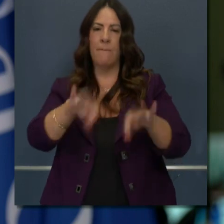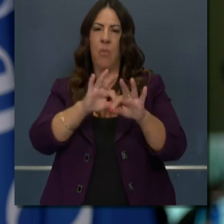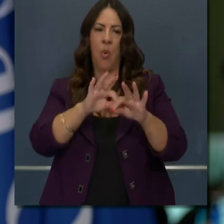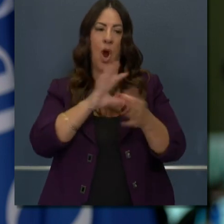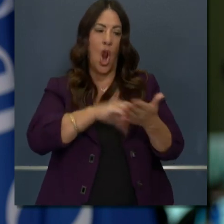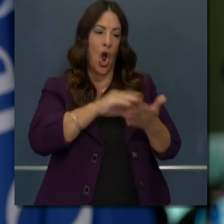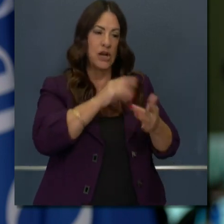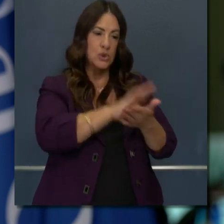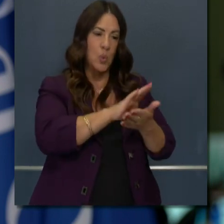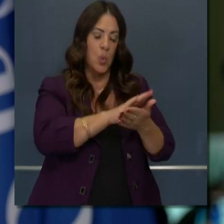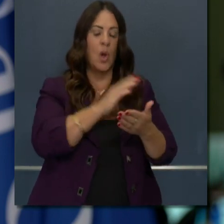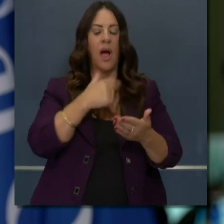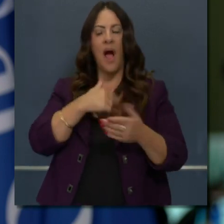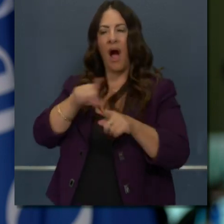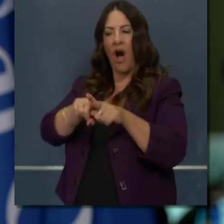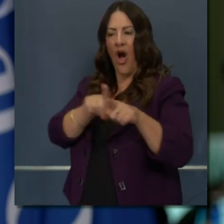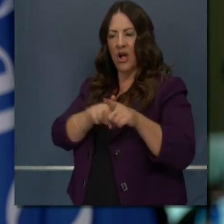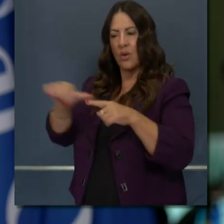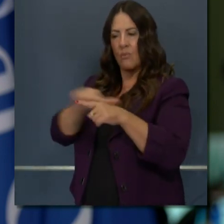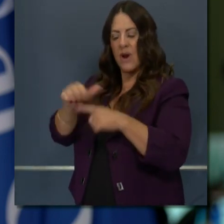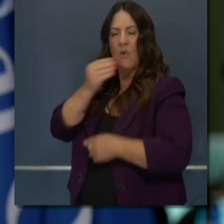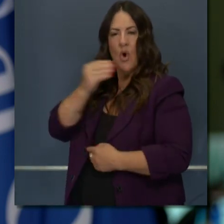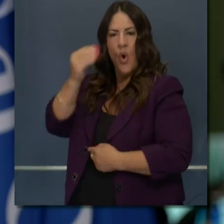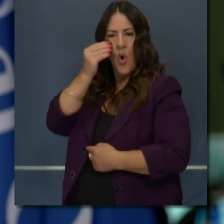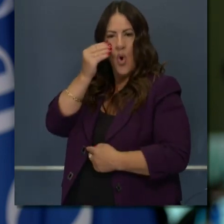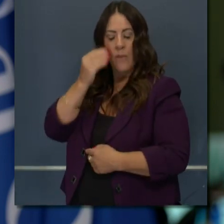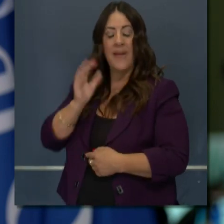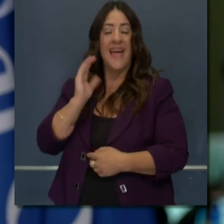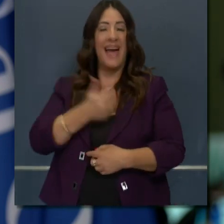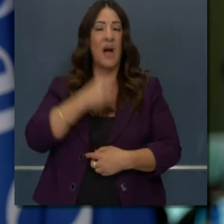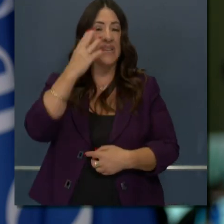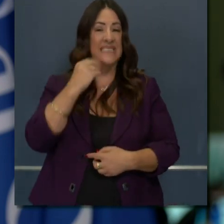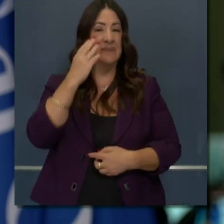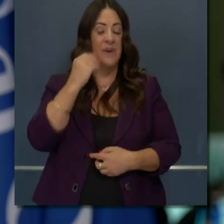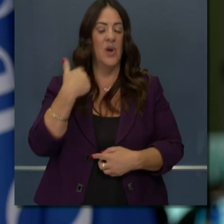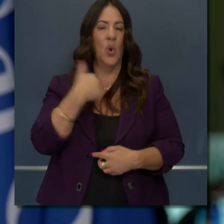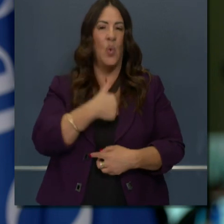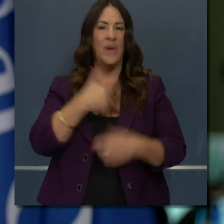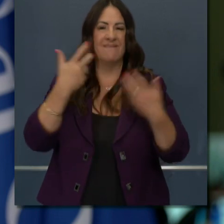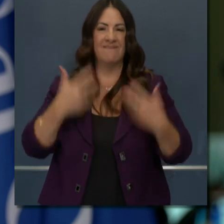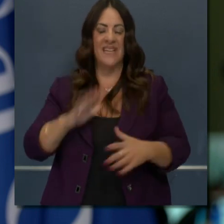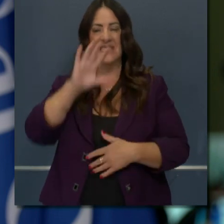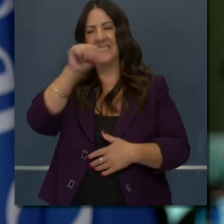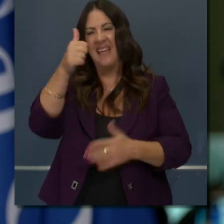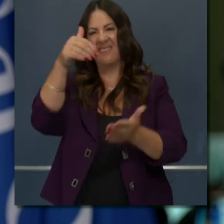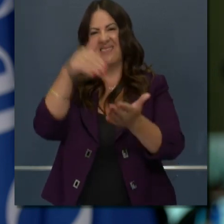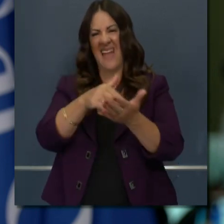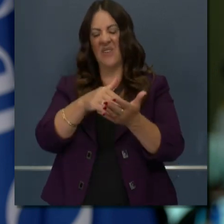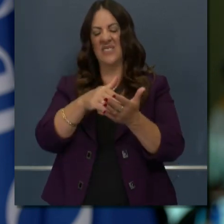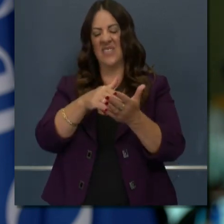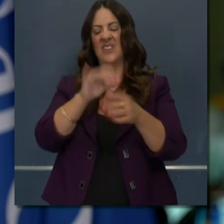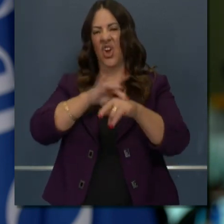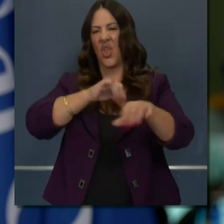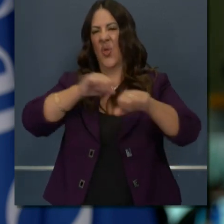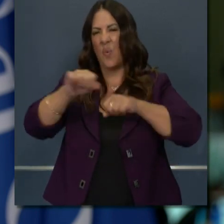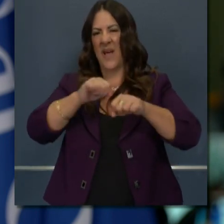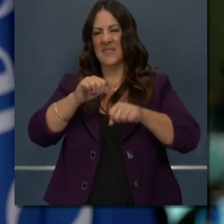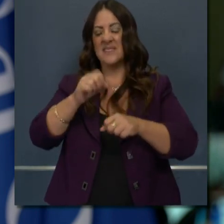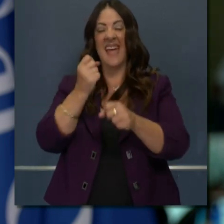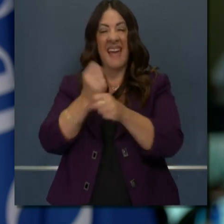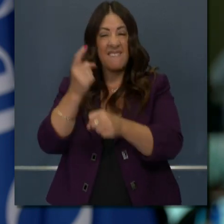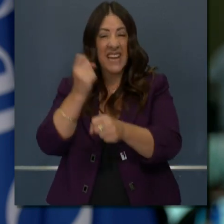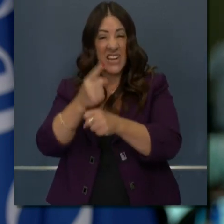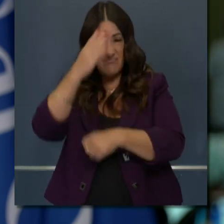child. On average, our state experiences about 10,000 earthquakes each year, so